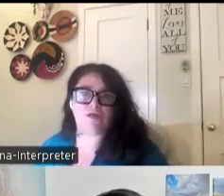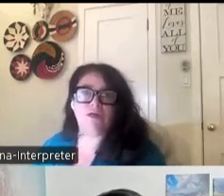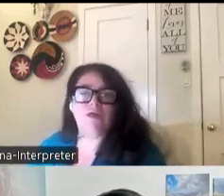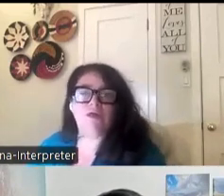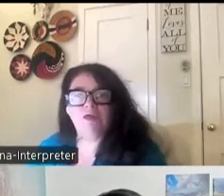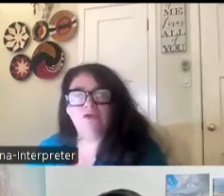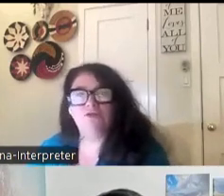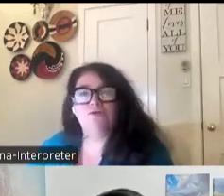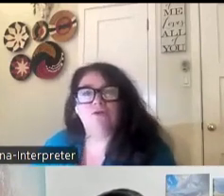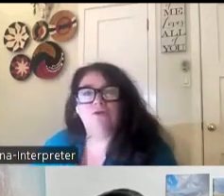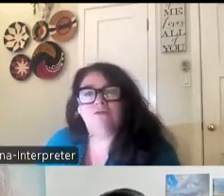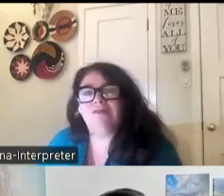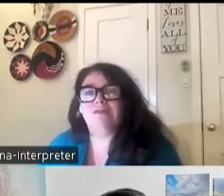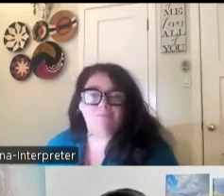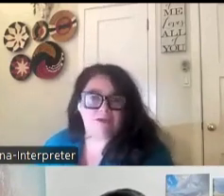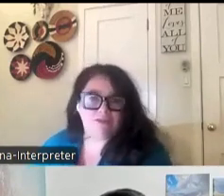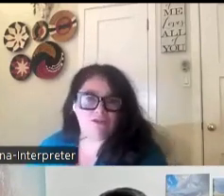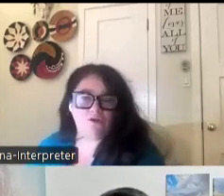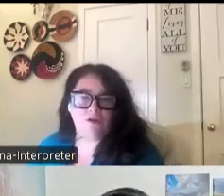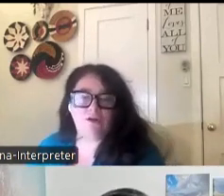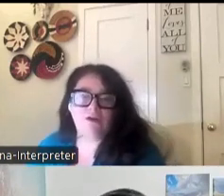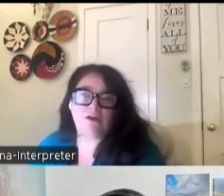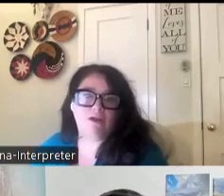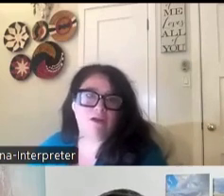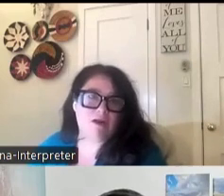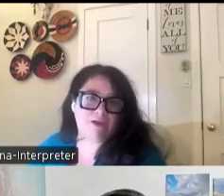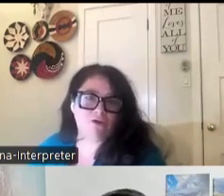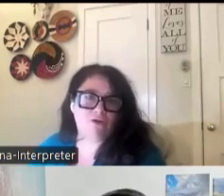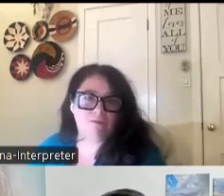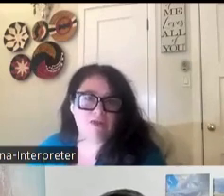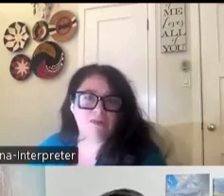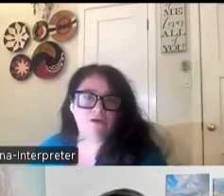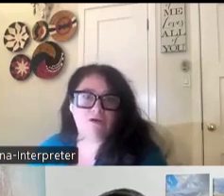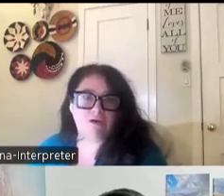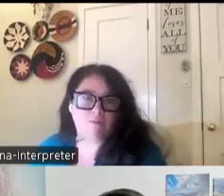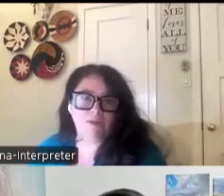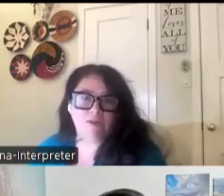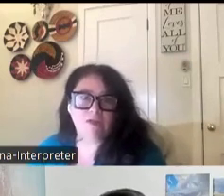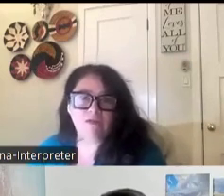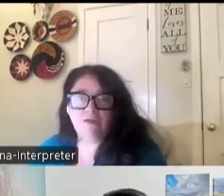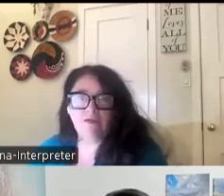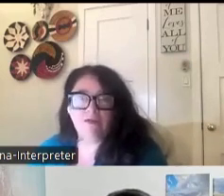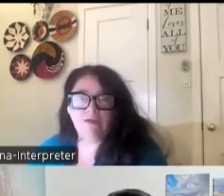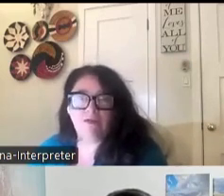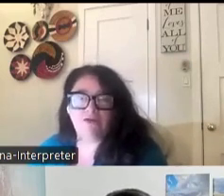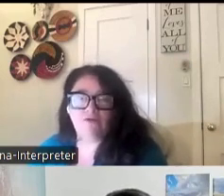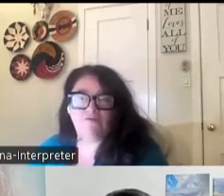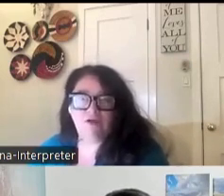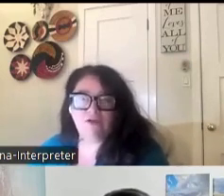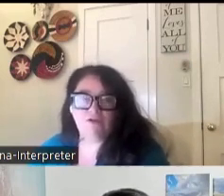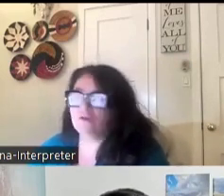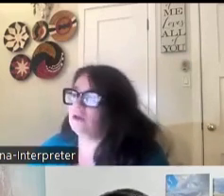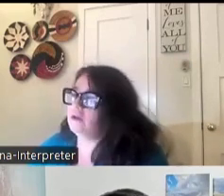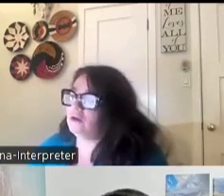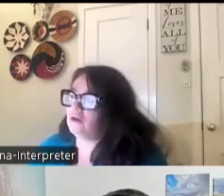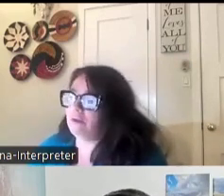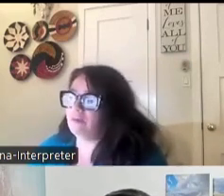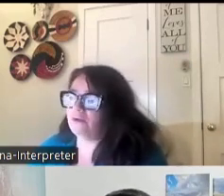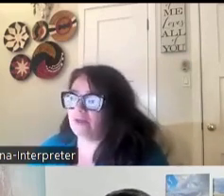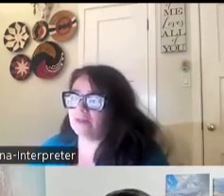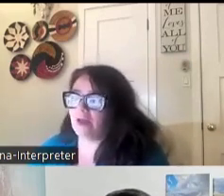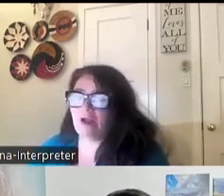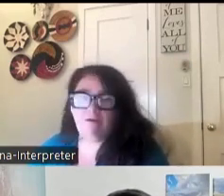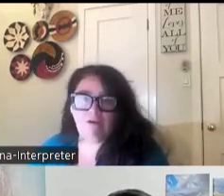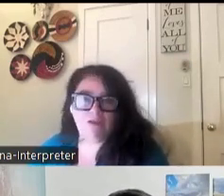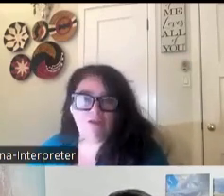in response to the knock-on effects of that warming as well. So much of what I'll be talking about tonight goes beyond